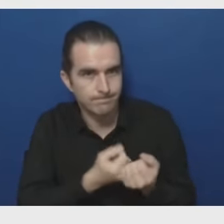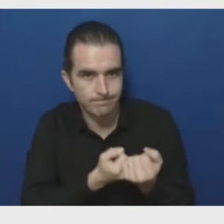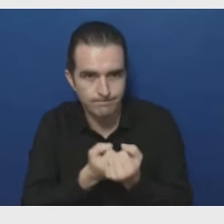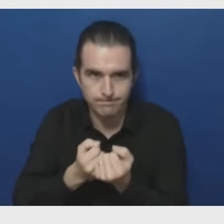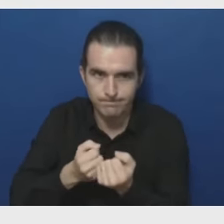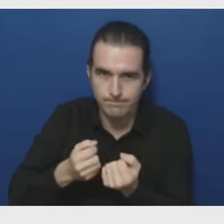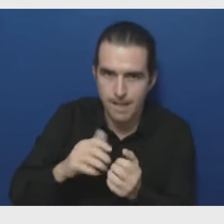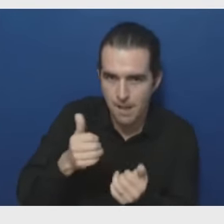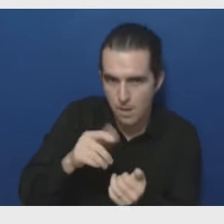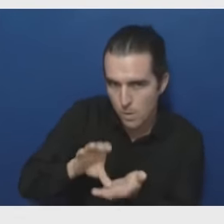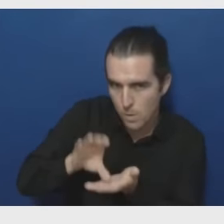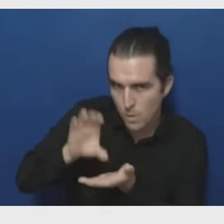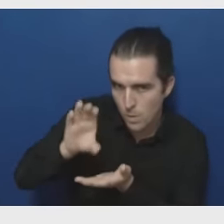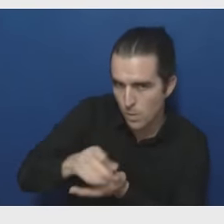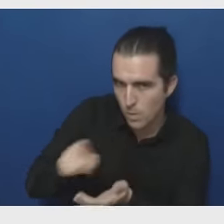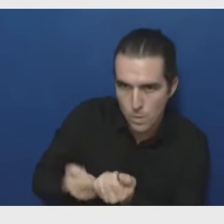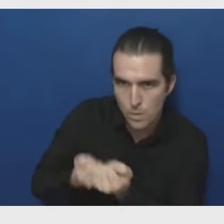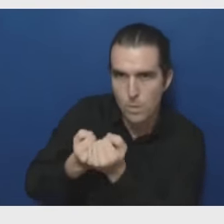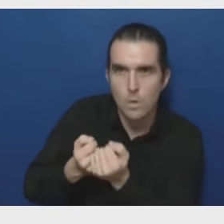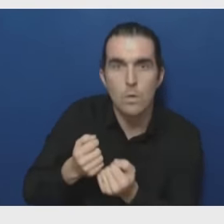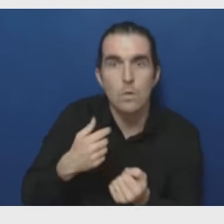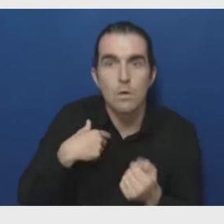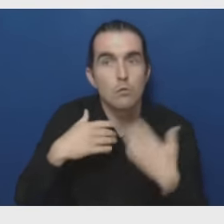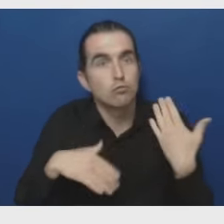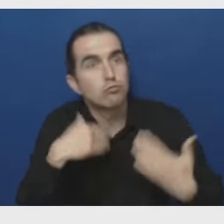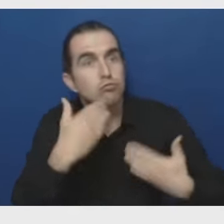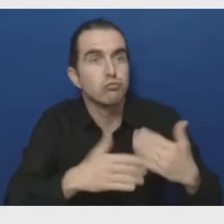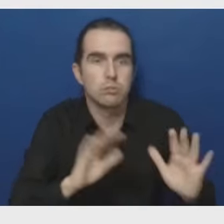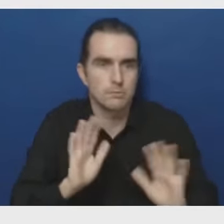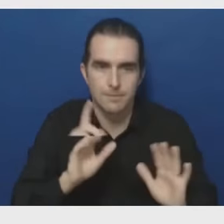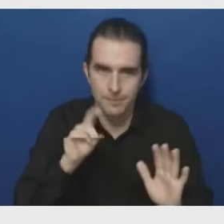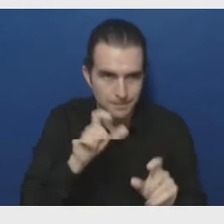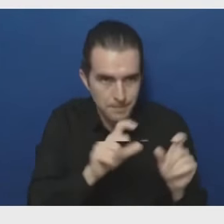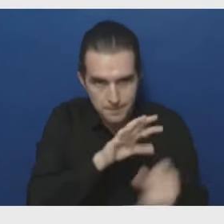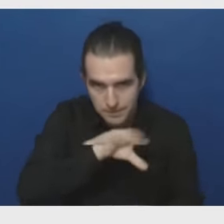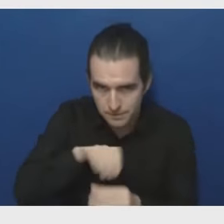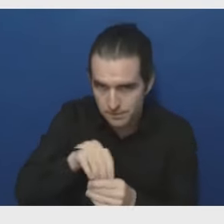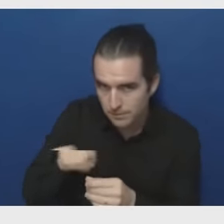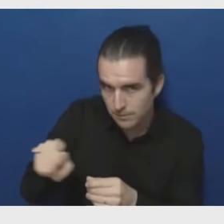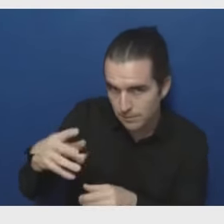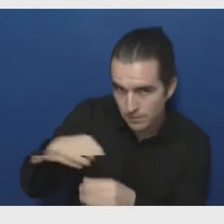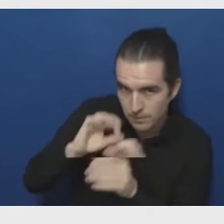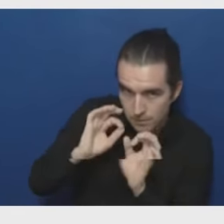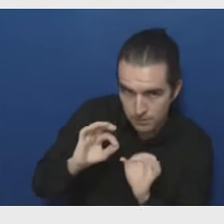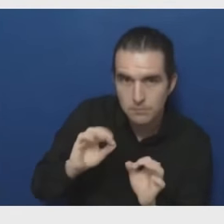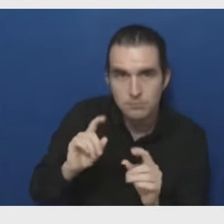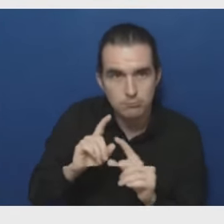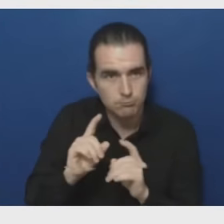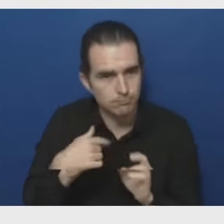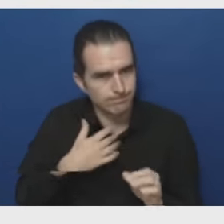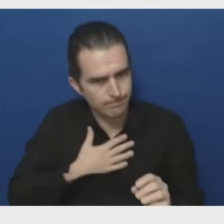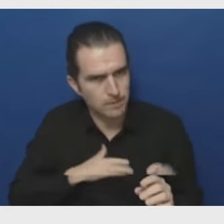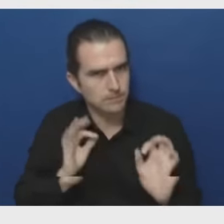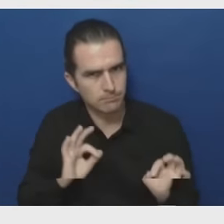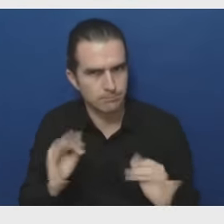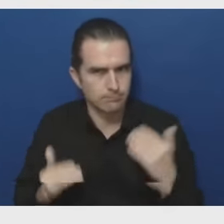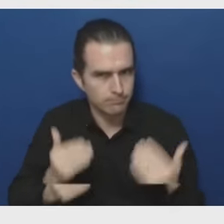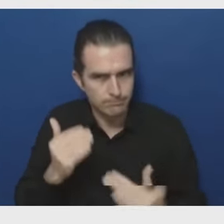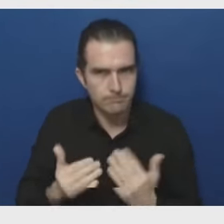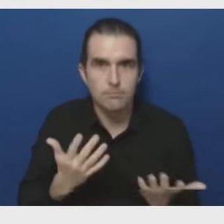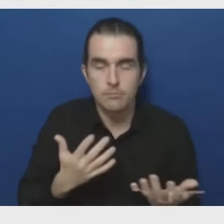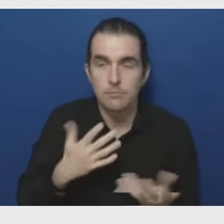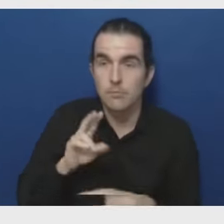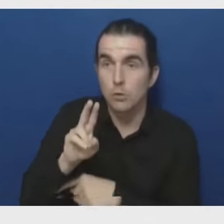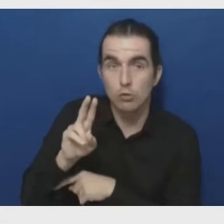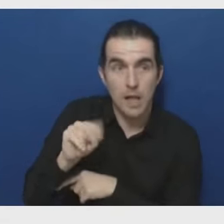It's a government institution for people. So it belongs to you, and you need to grab that and challenge us on